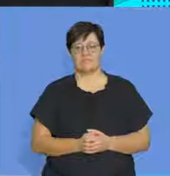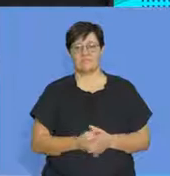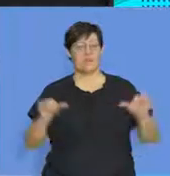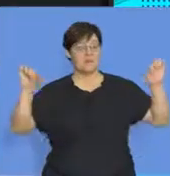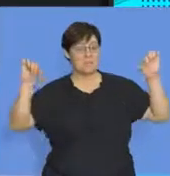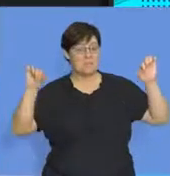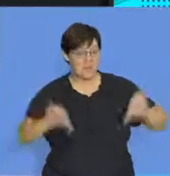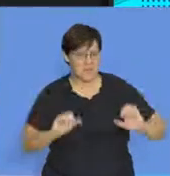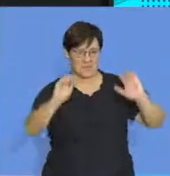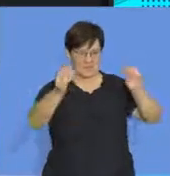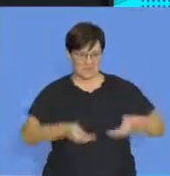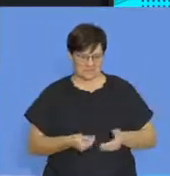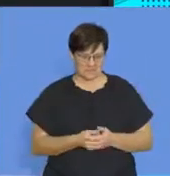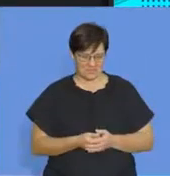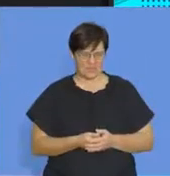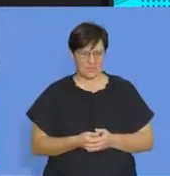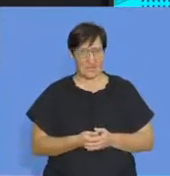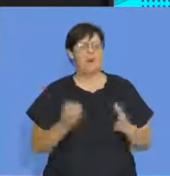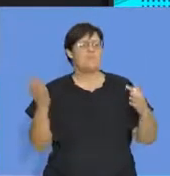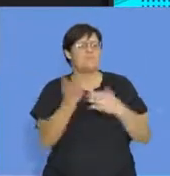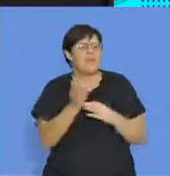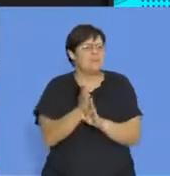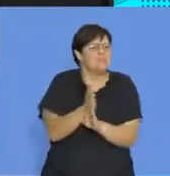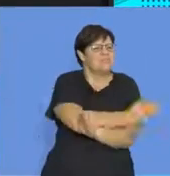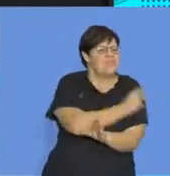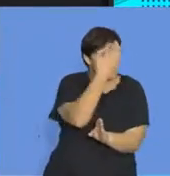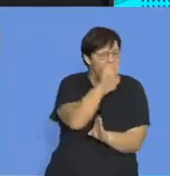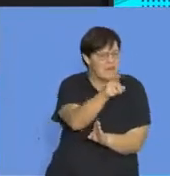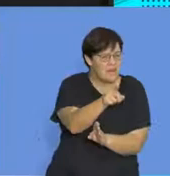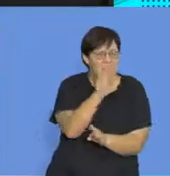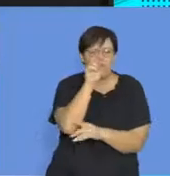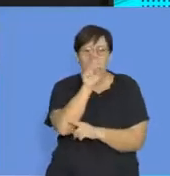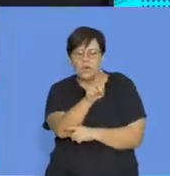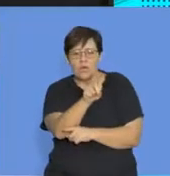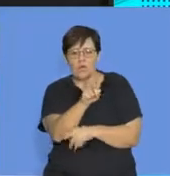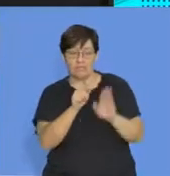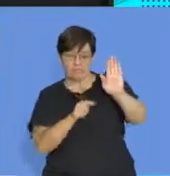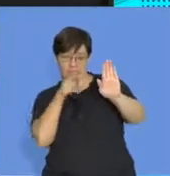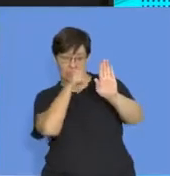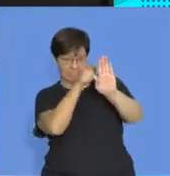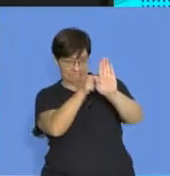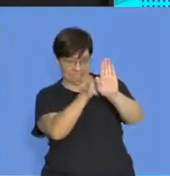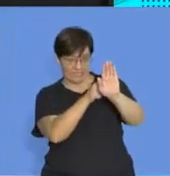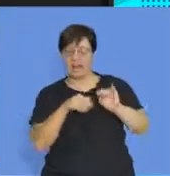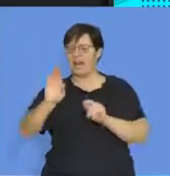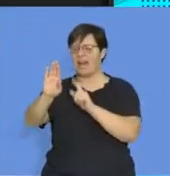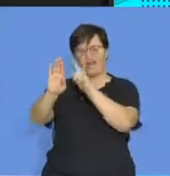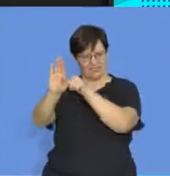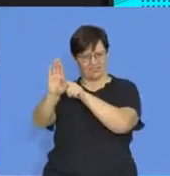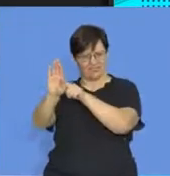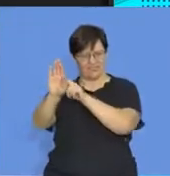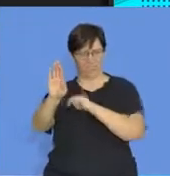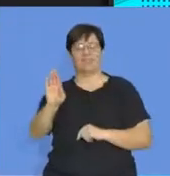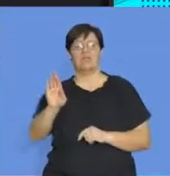Welcome back, guys. Before the break, obviously, we were looking at partner Craig and Candace,